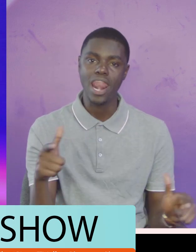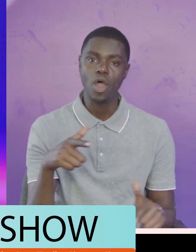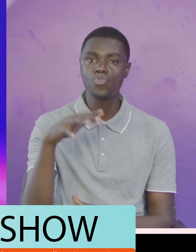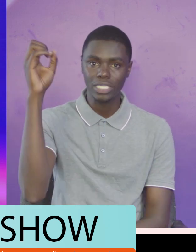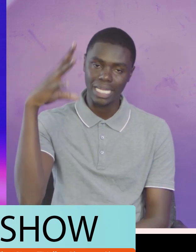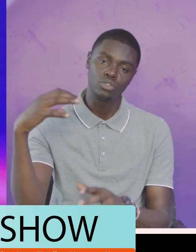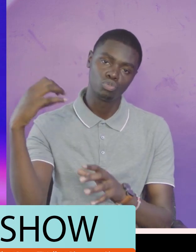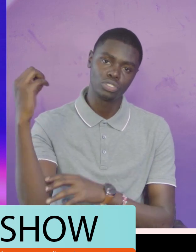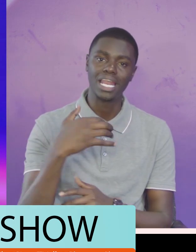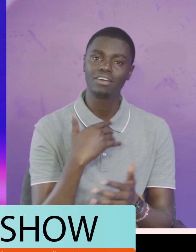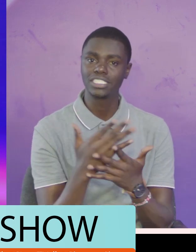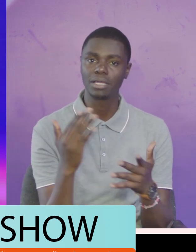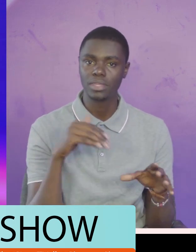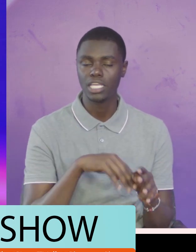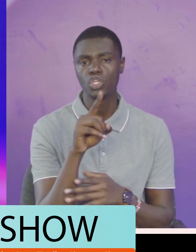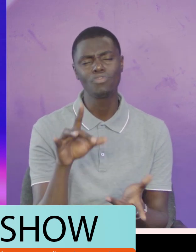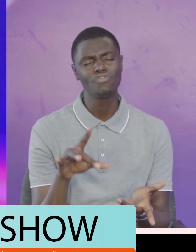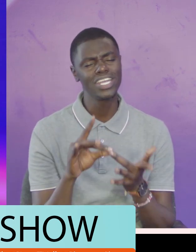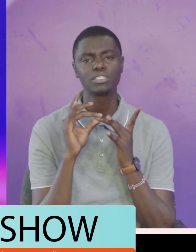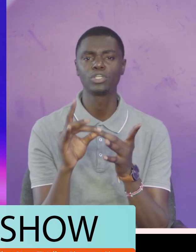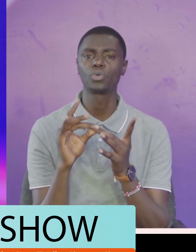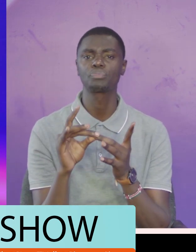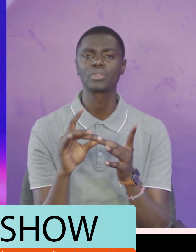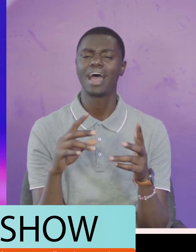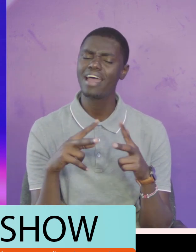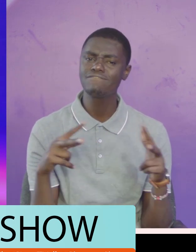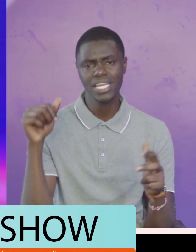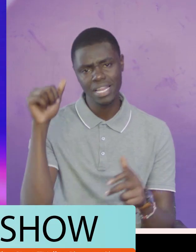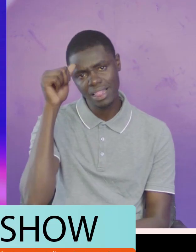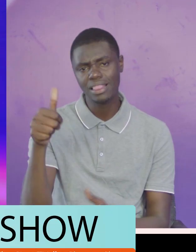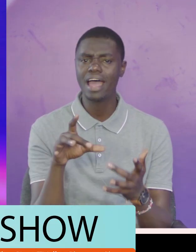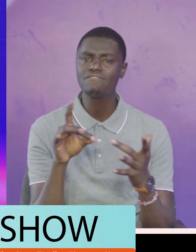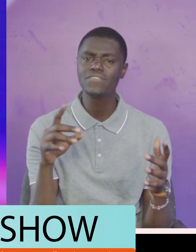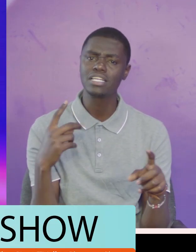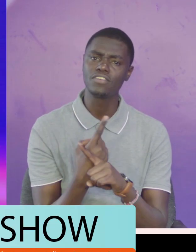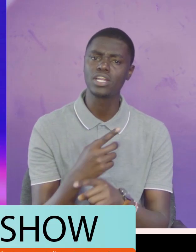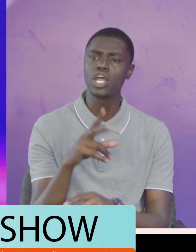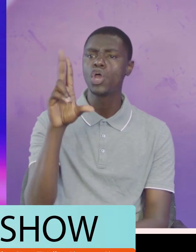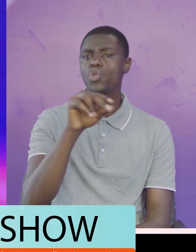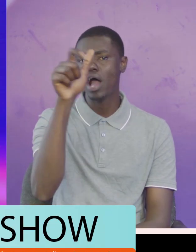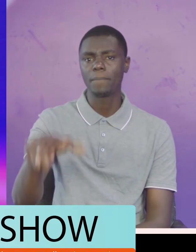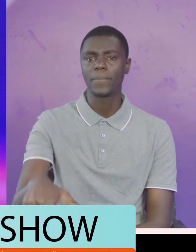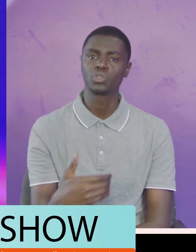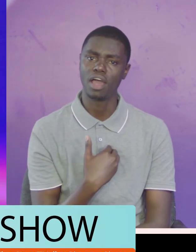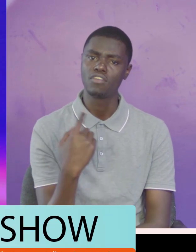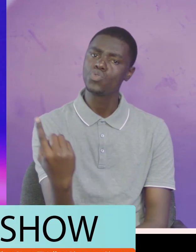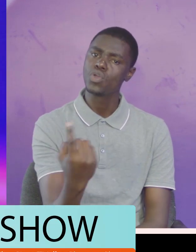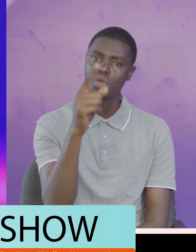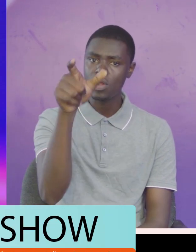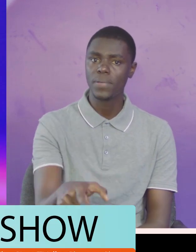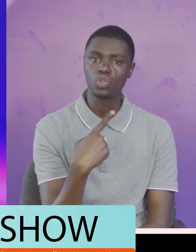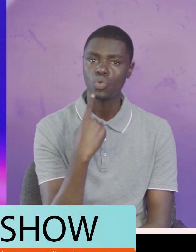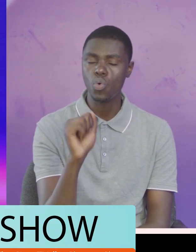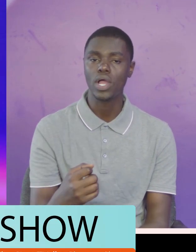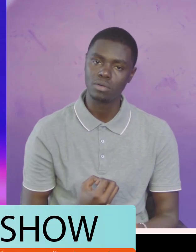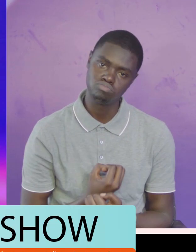shine, because there's something in you that is so unique and so brilliant and so different that no one else has, and you're the only